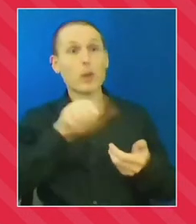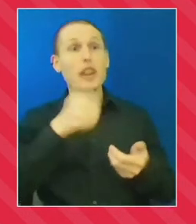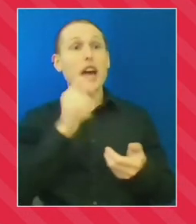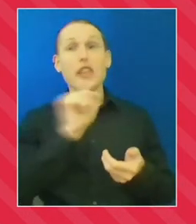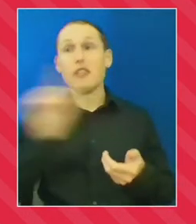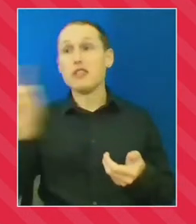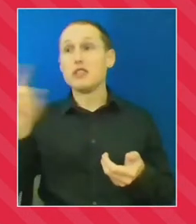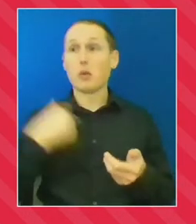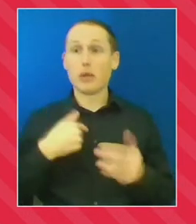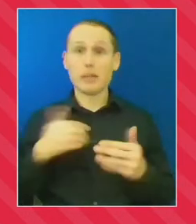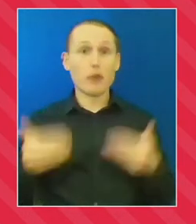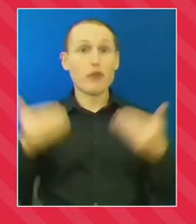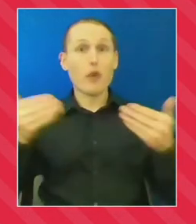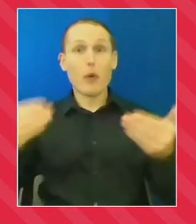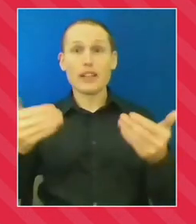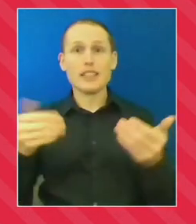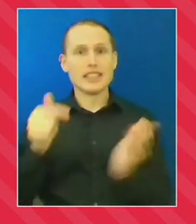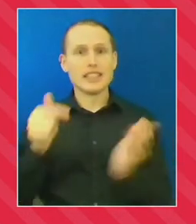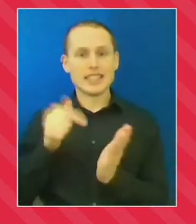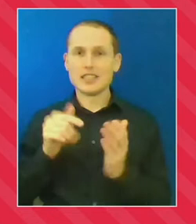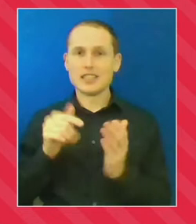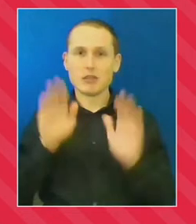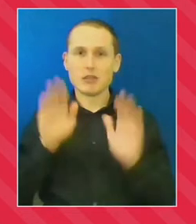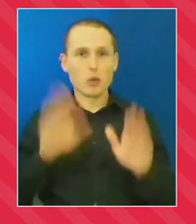great learning opportunity.